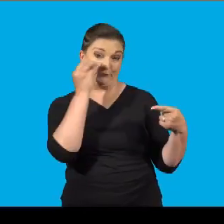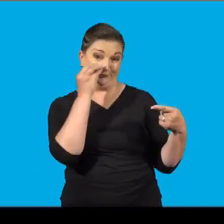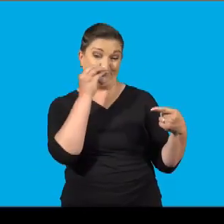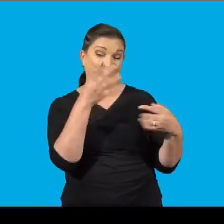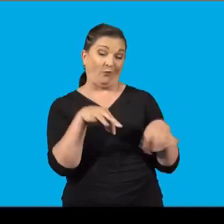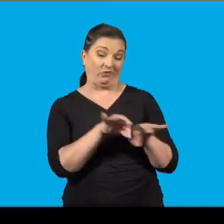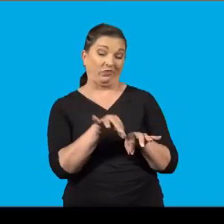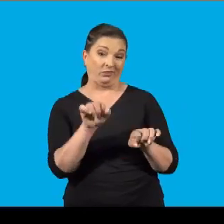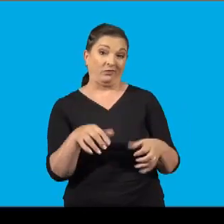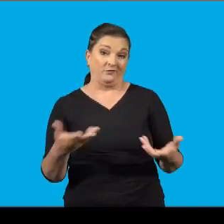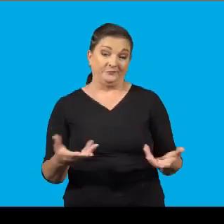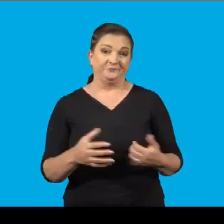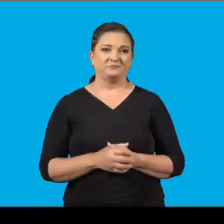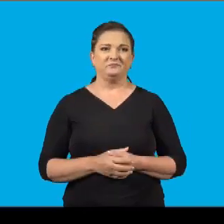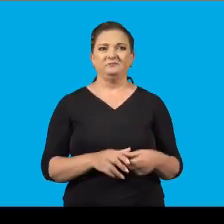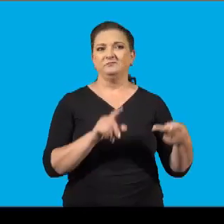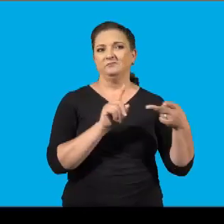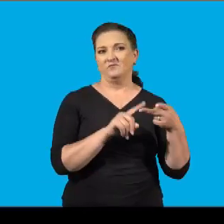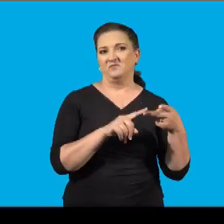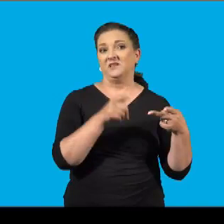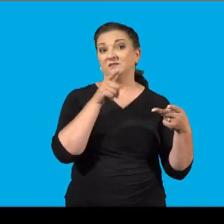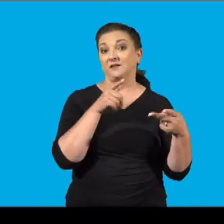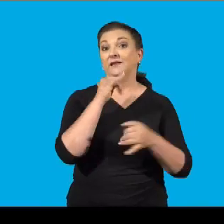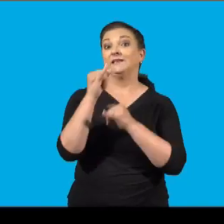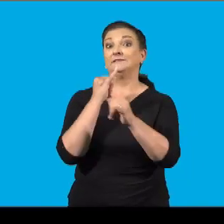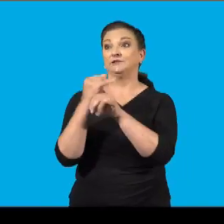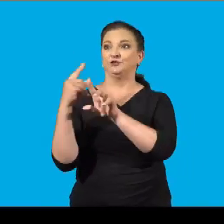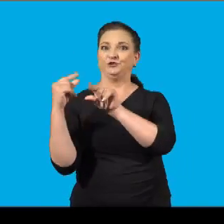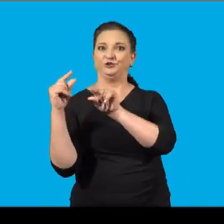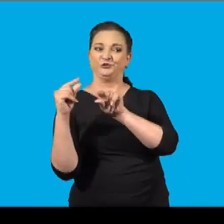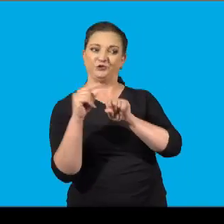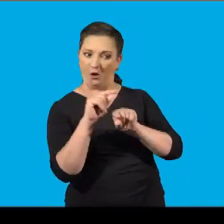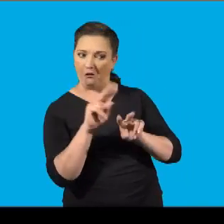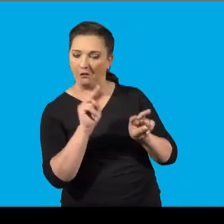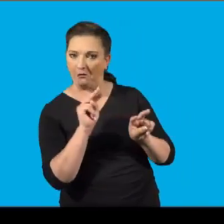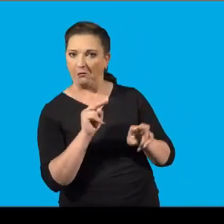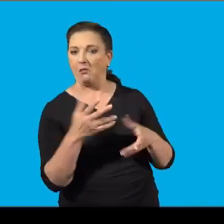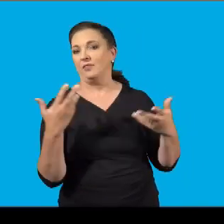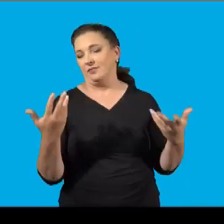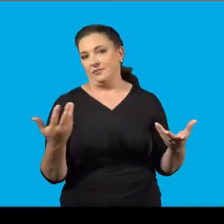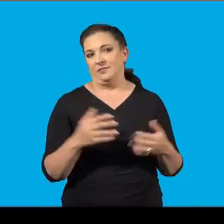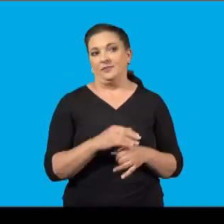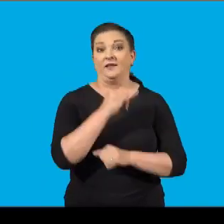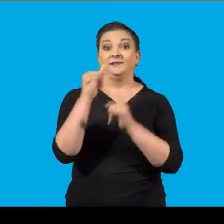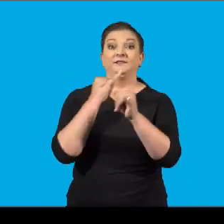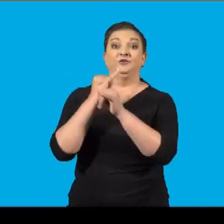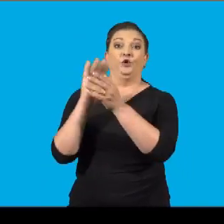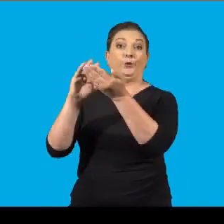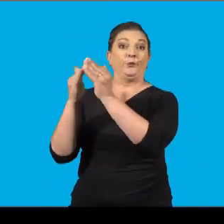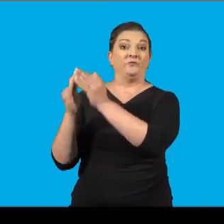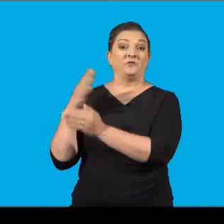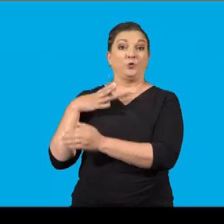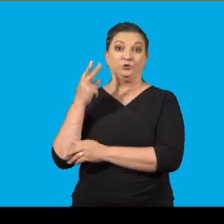responses, it was newsworthy, or it was of international interest. The